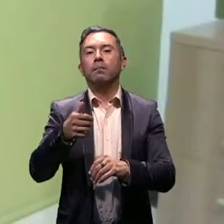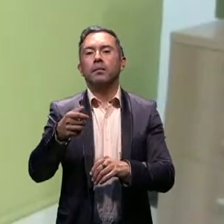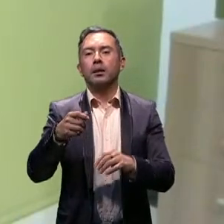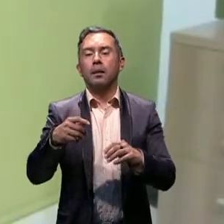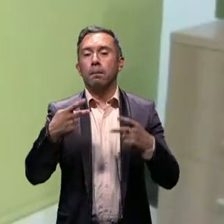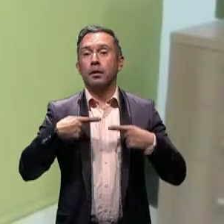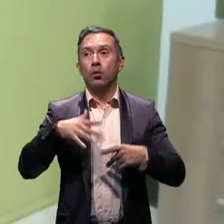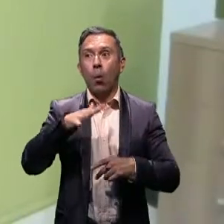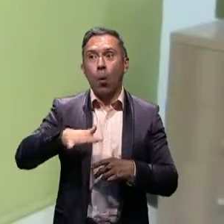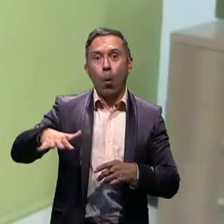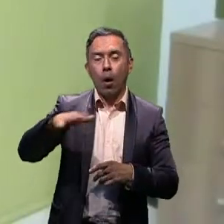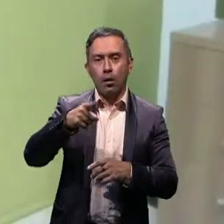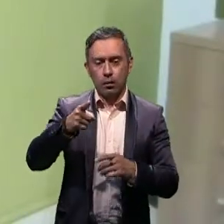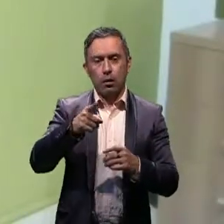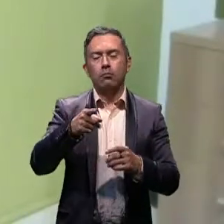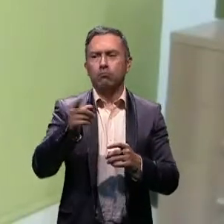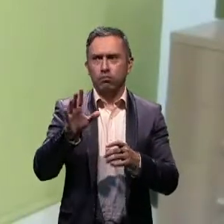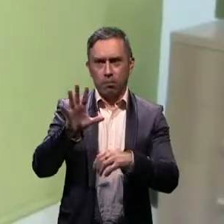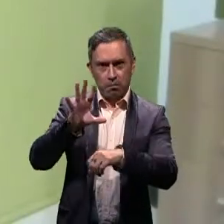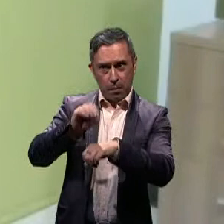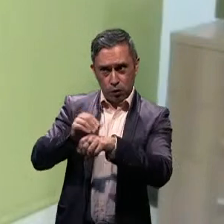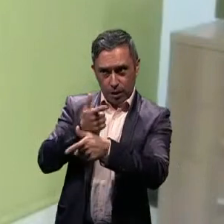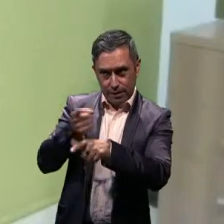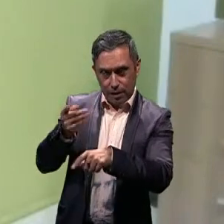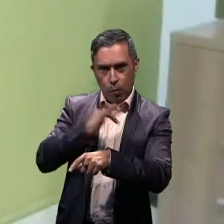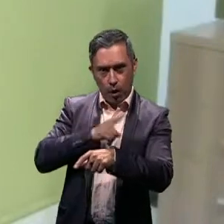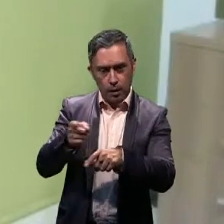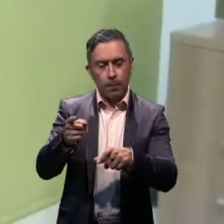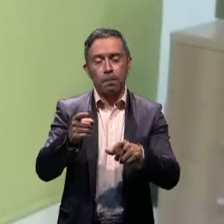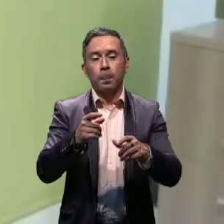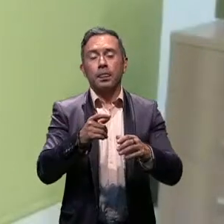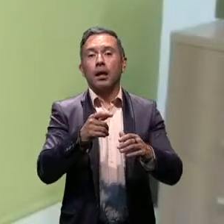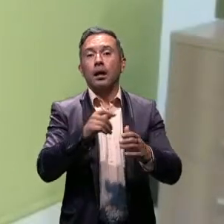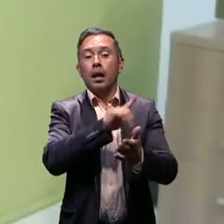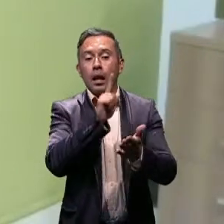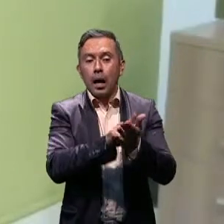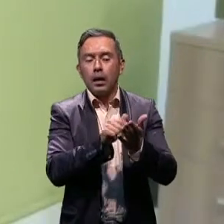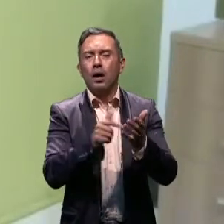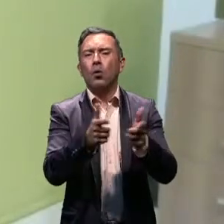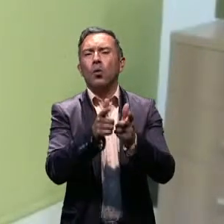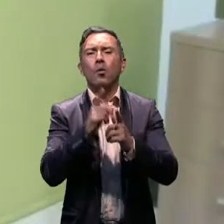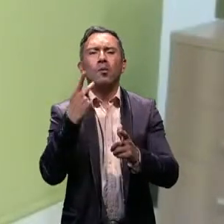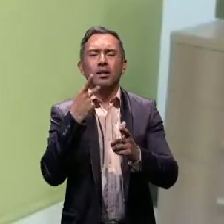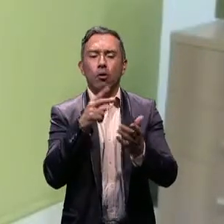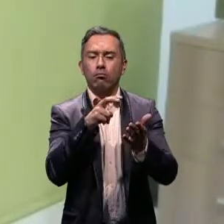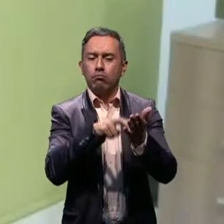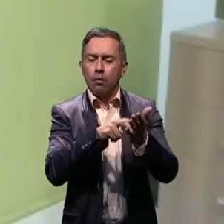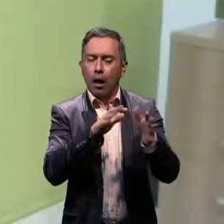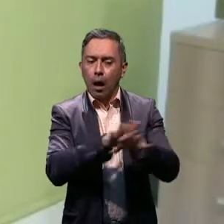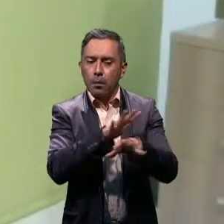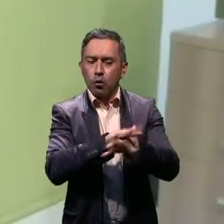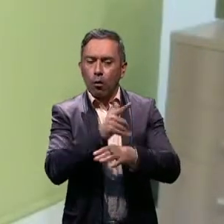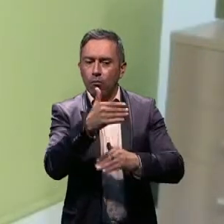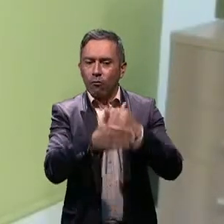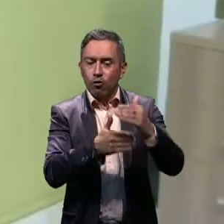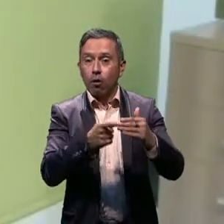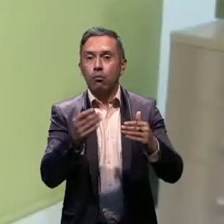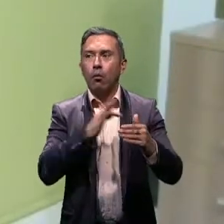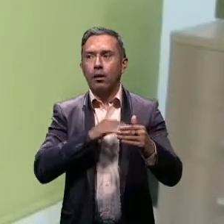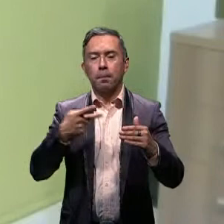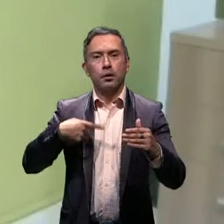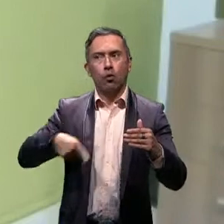the strengthening of the citizens' capacities and to coach them on the reform